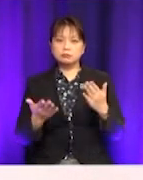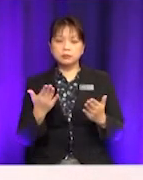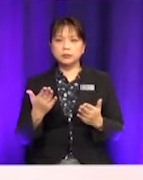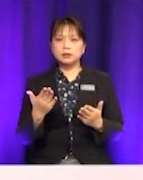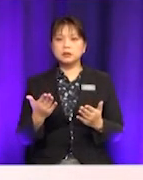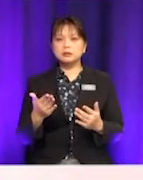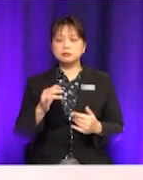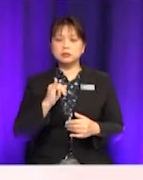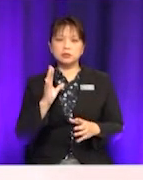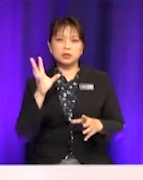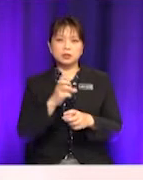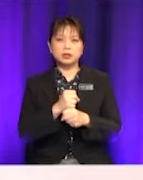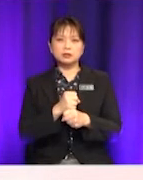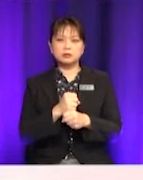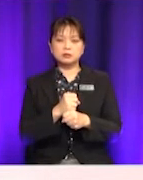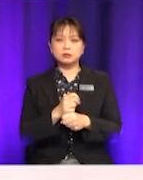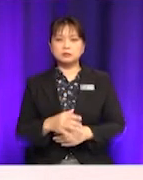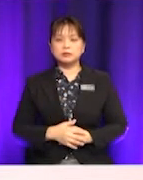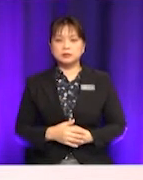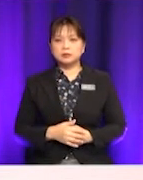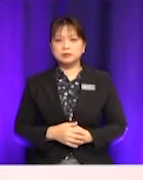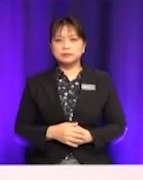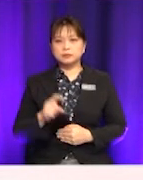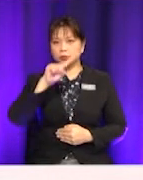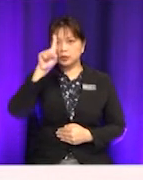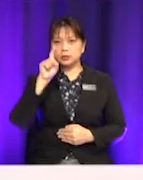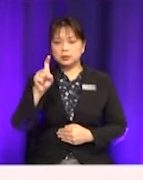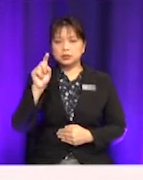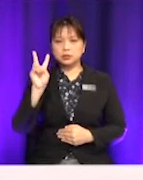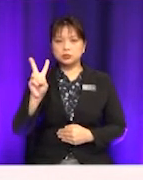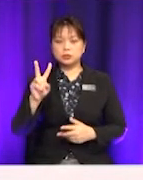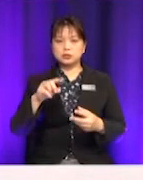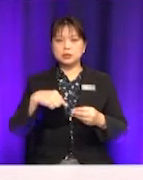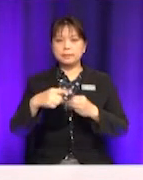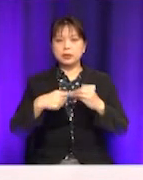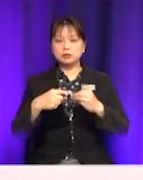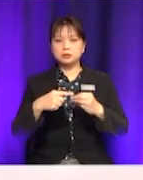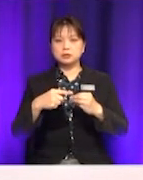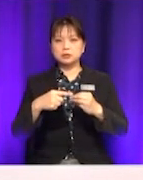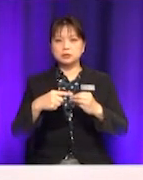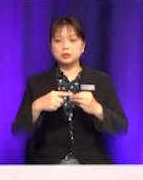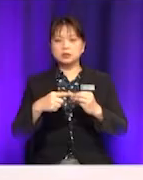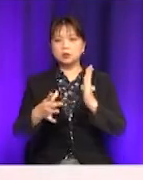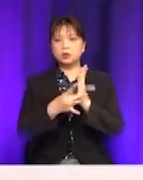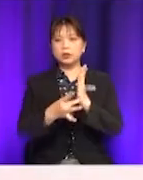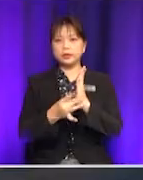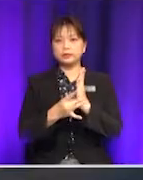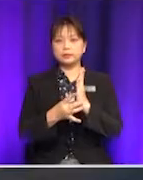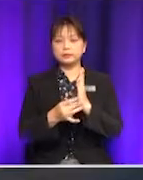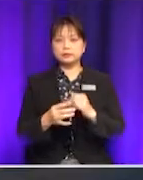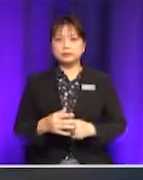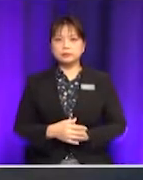one right. Okay, question 2 was about the amount of oil that can be recovered after an oil